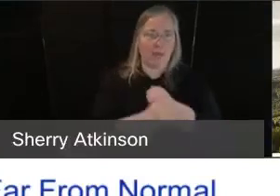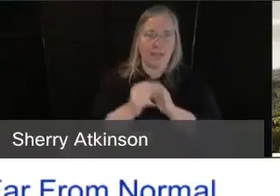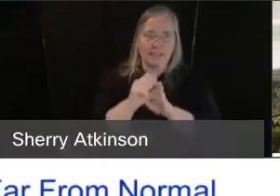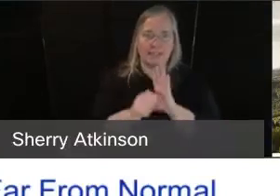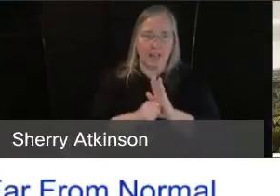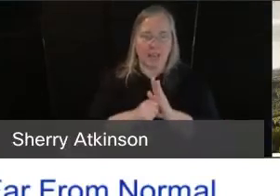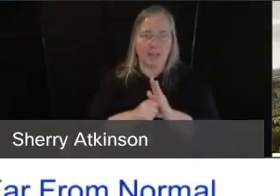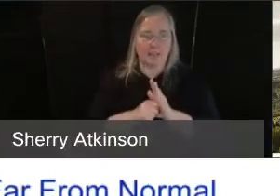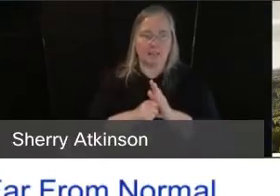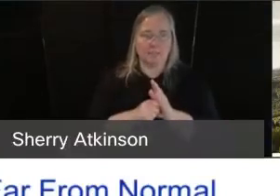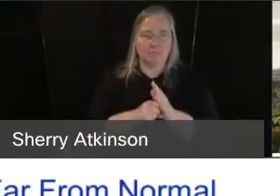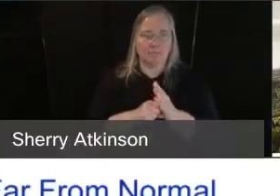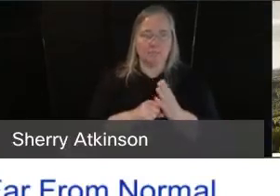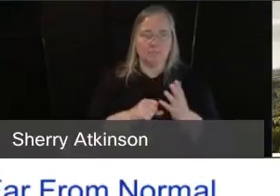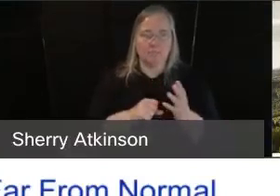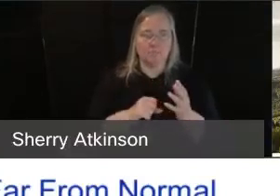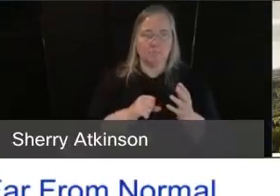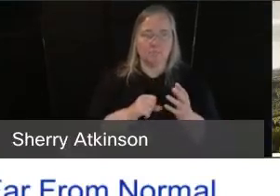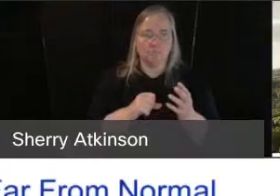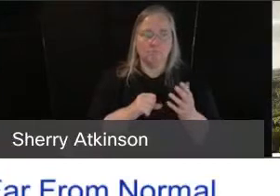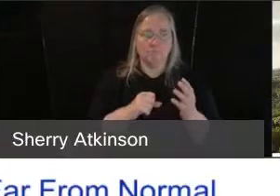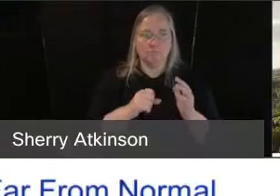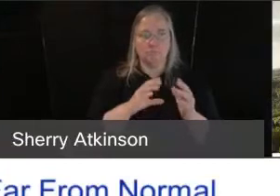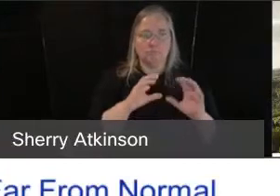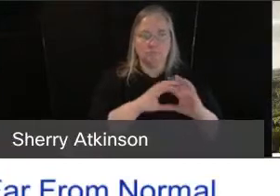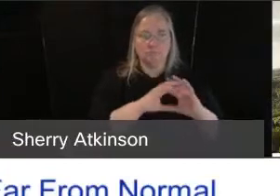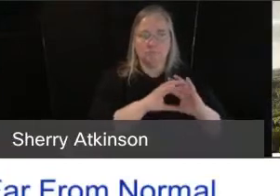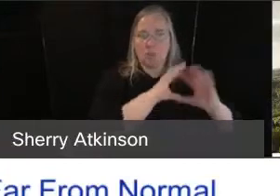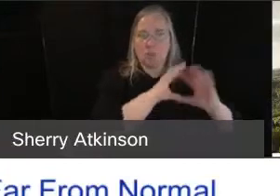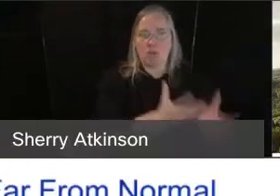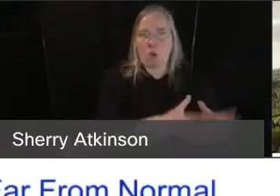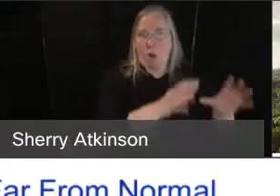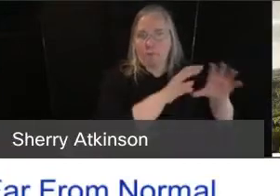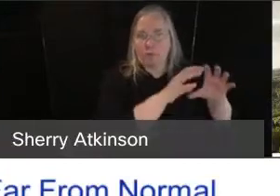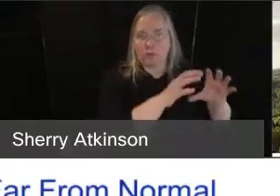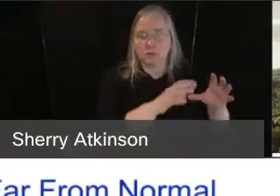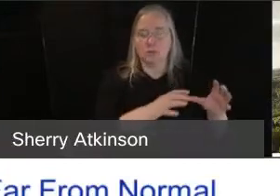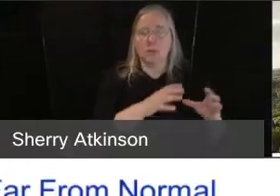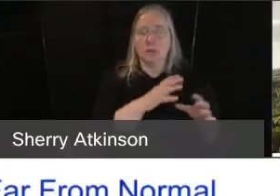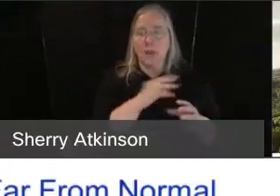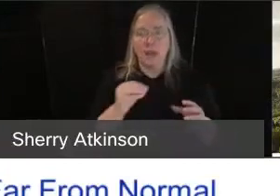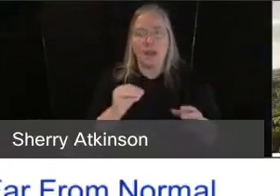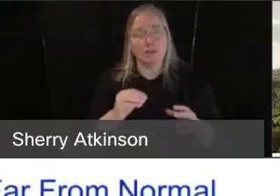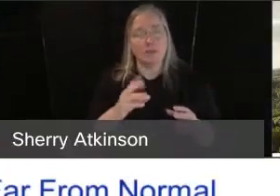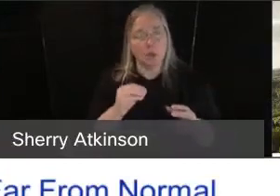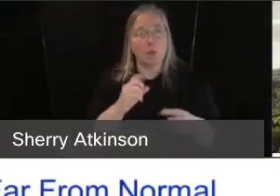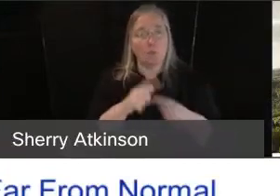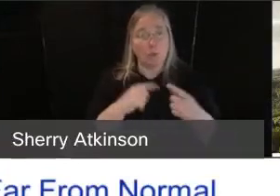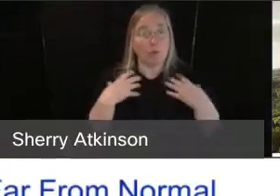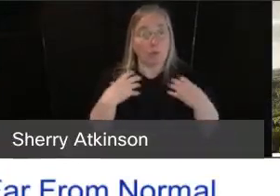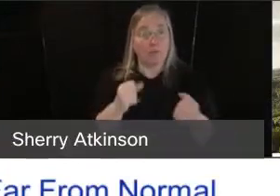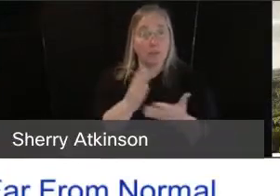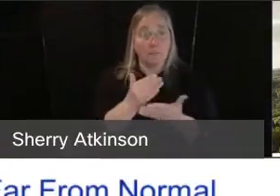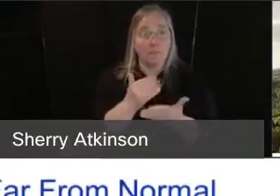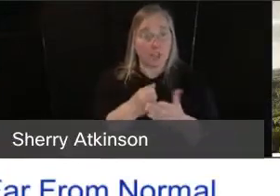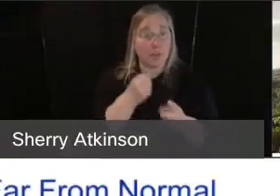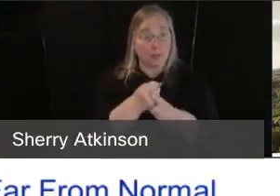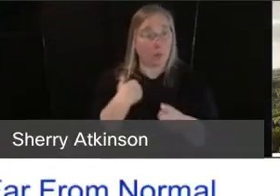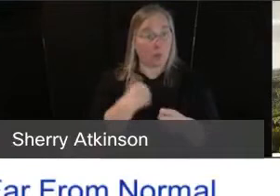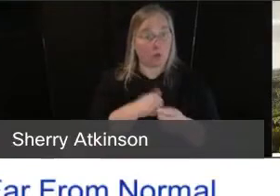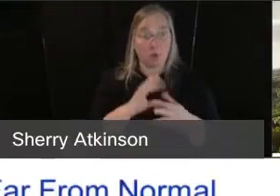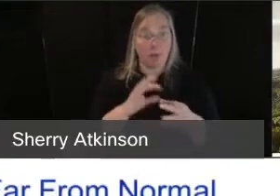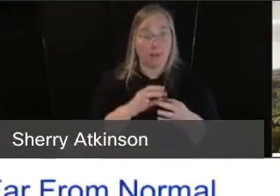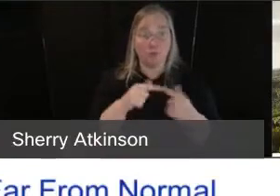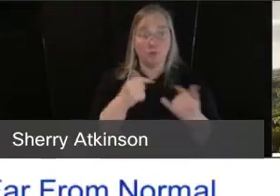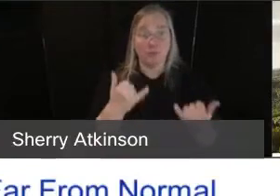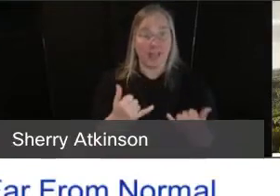get, so while we're recovering, the budget impacts of what we're talking about today will not snap back